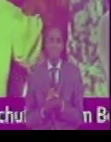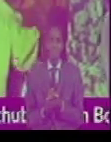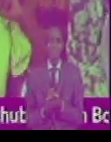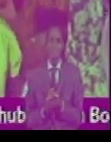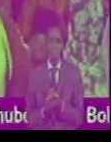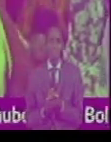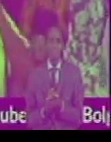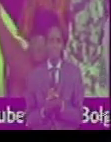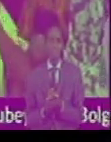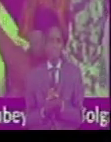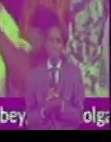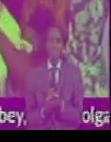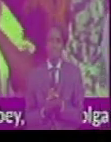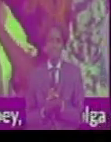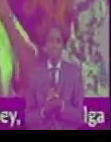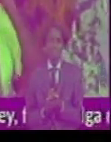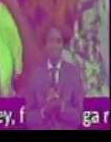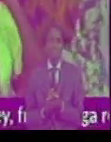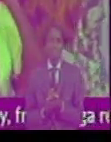want